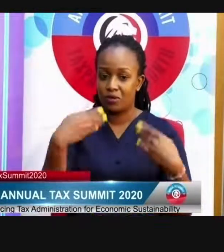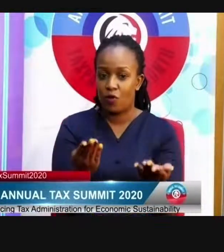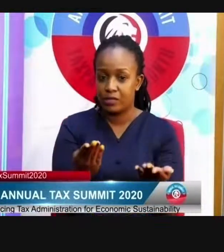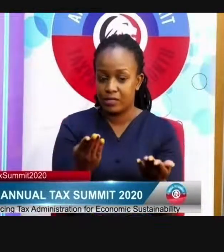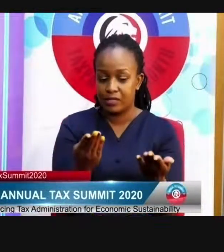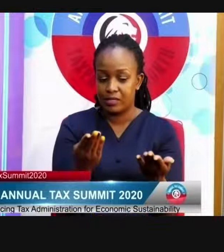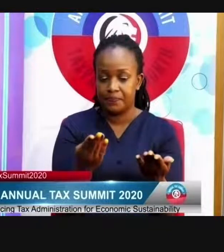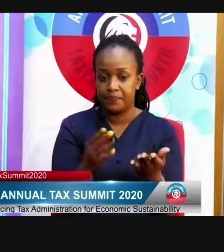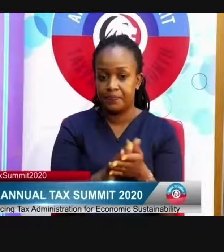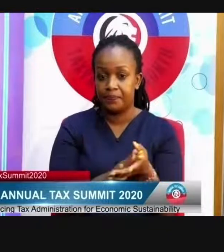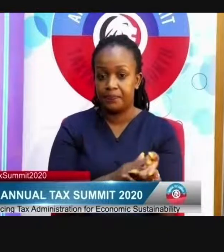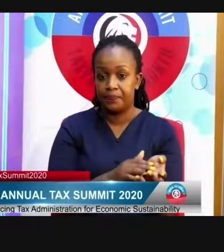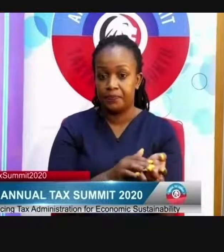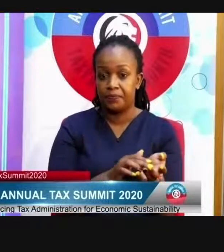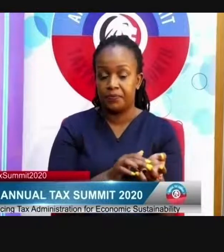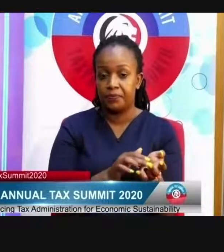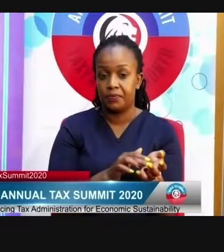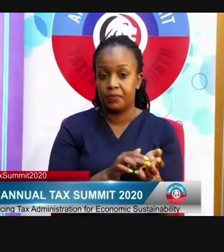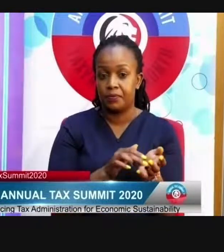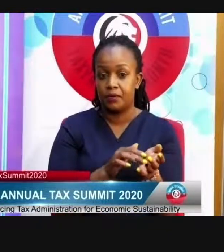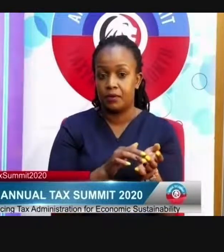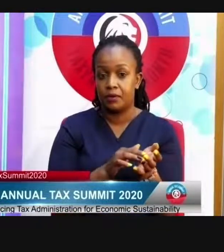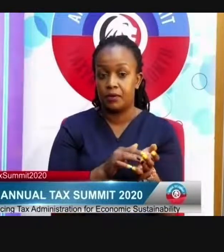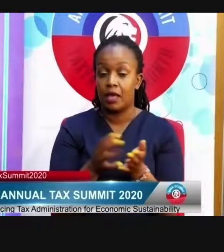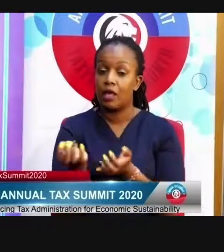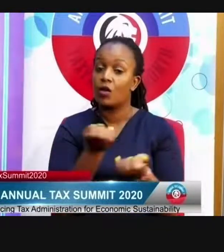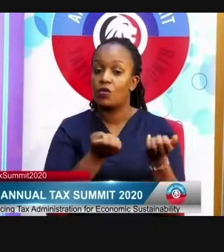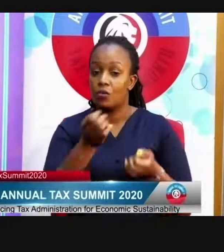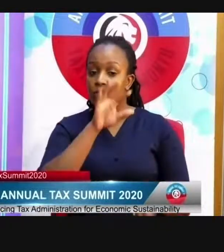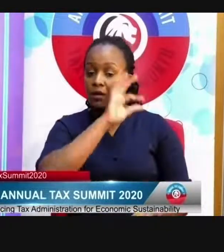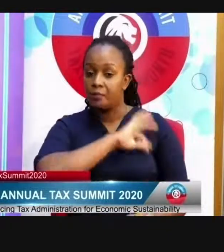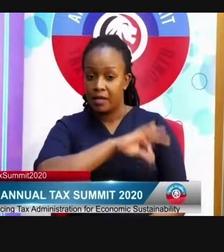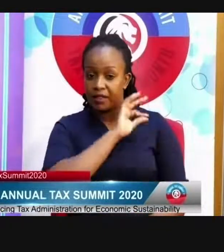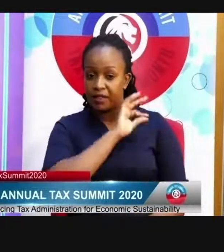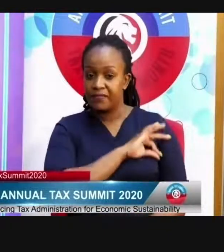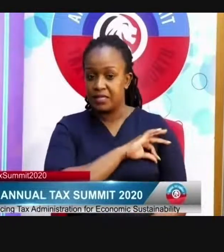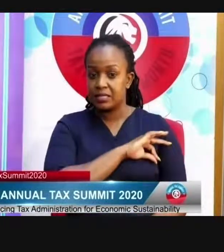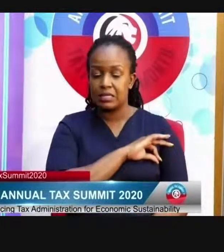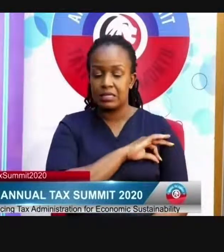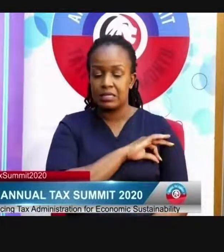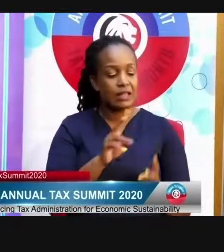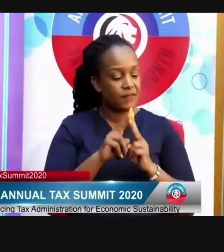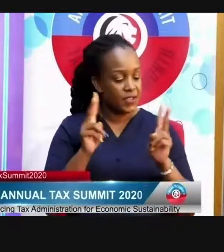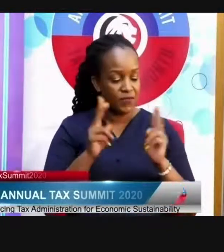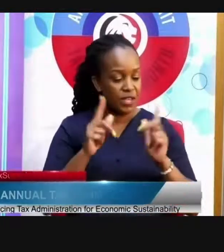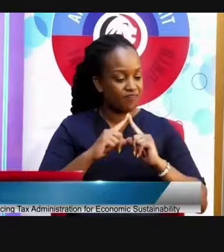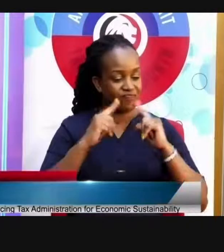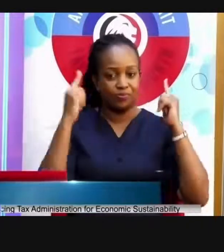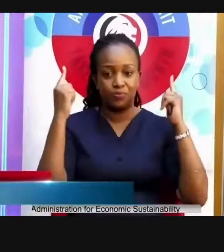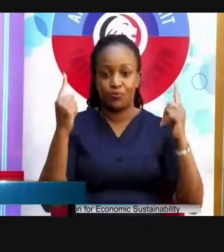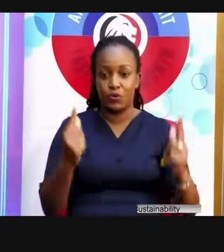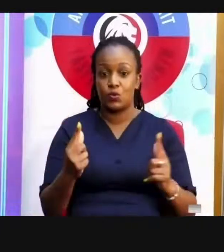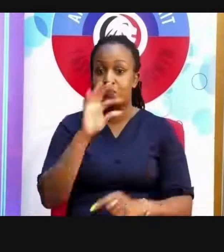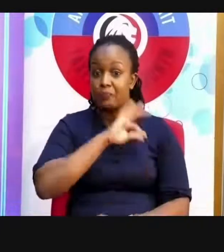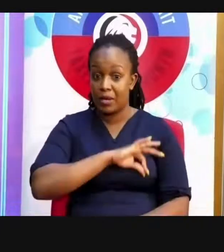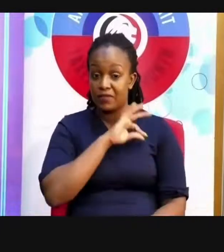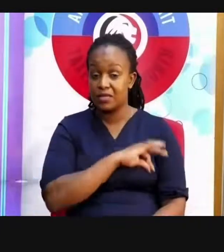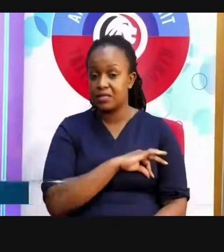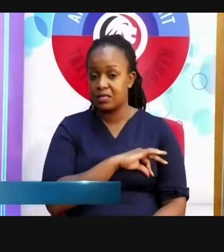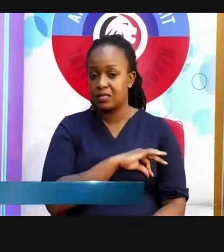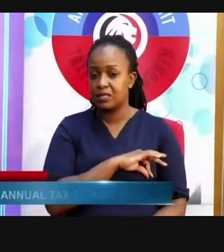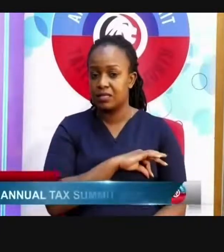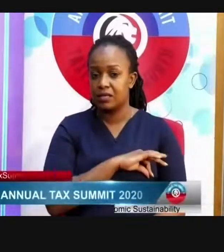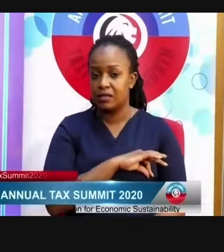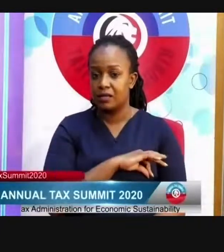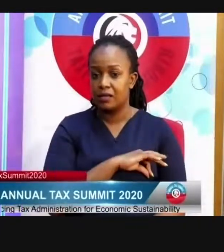the economic benefits of it is a lagged benefit. It's a medium-term benefit. The immediate is